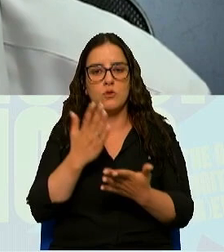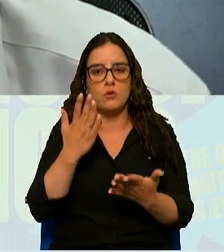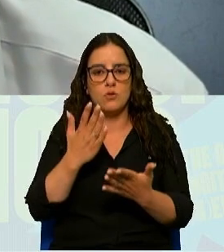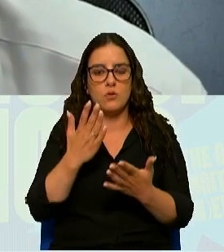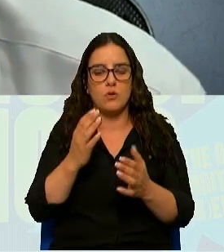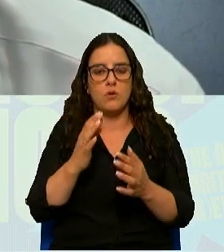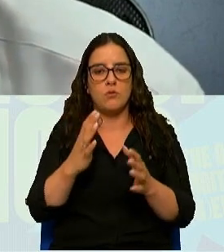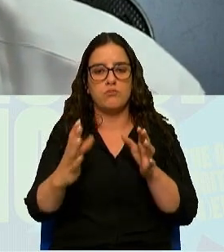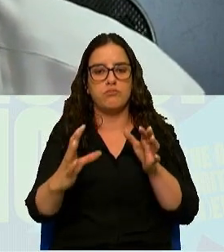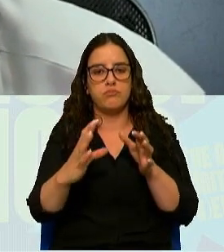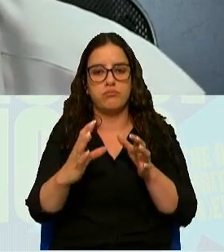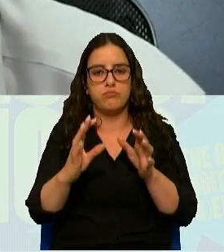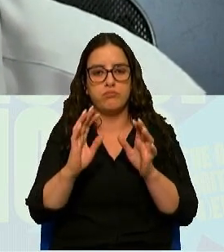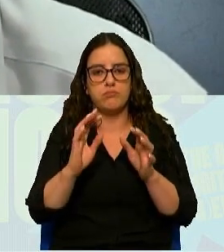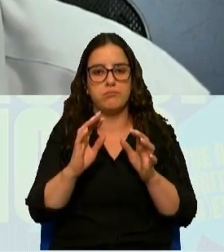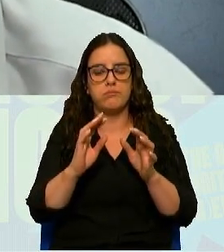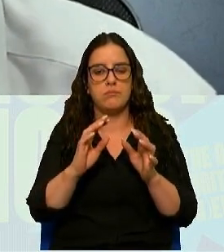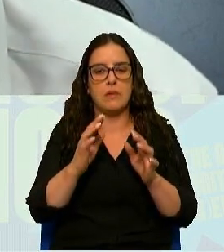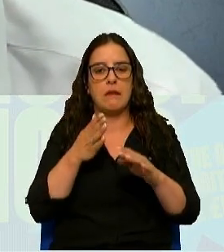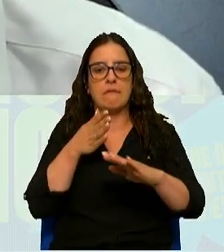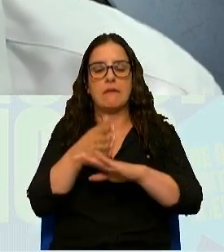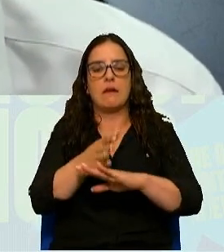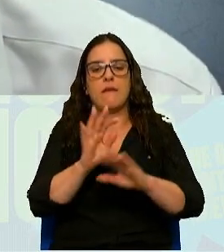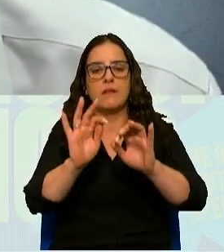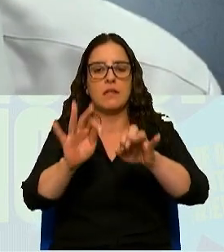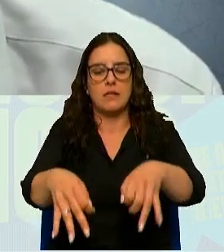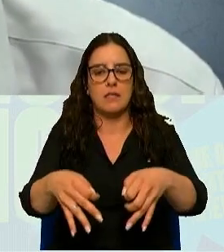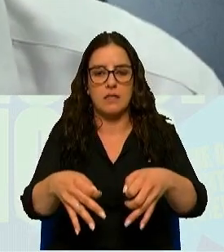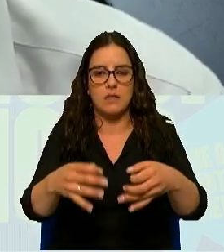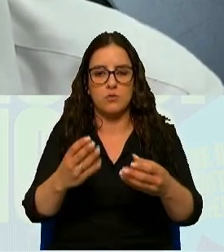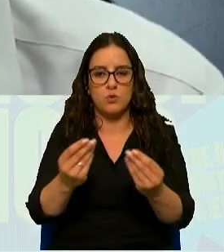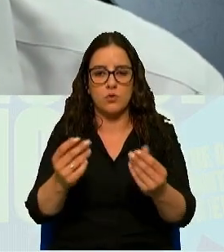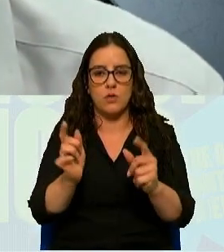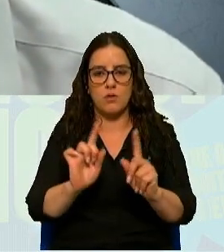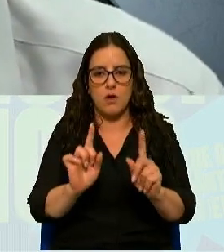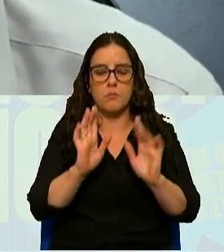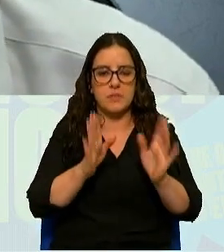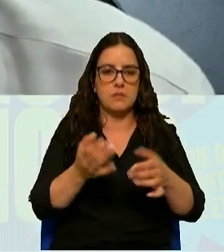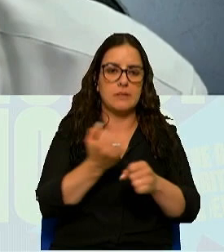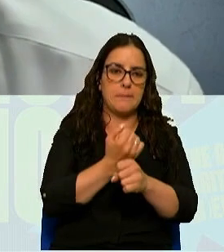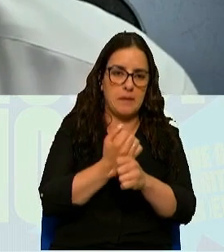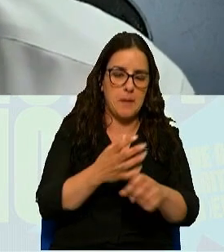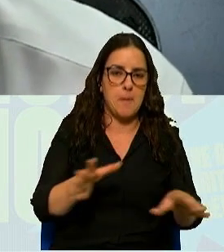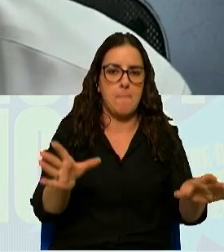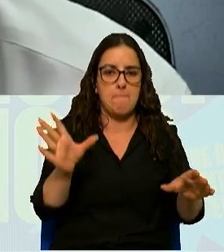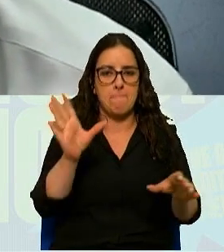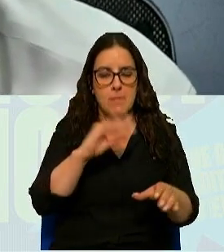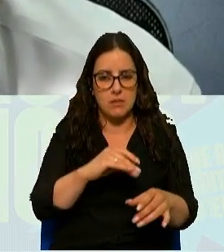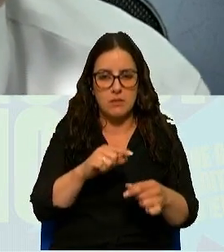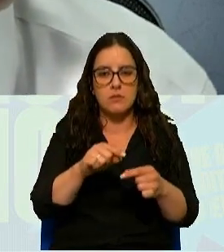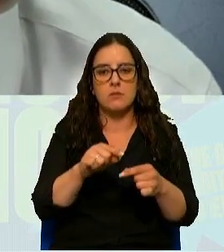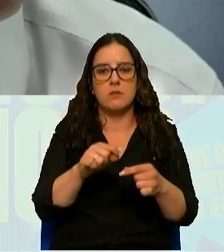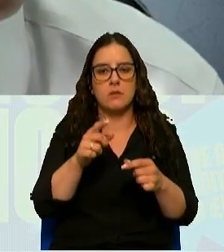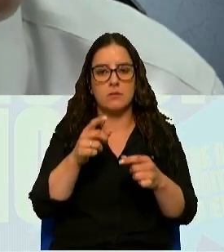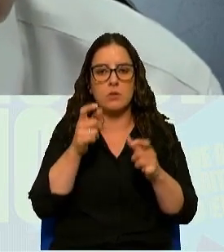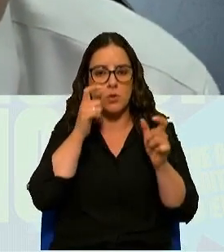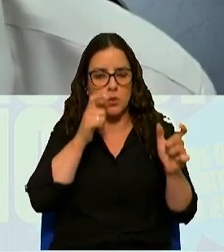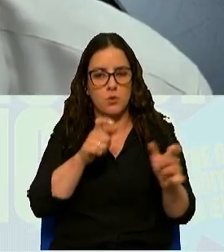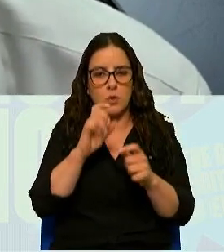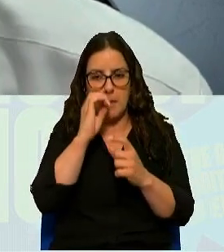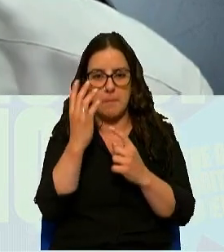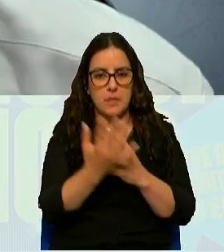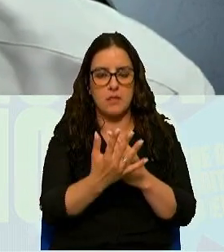final solution here. We need to do more work on more controlled environments. So we're seeing some of the big successes at the moment